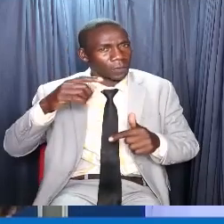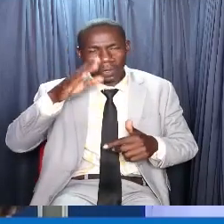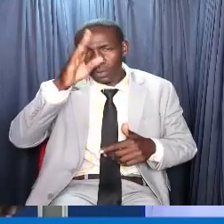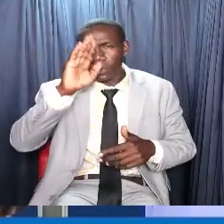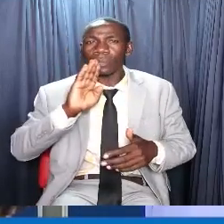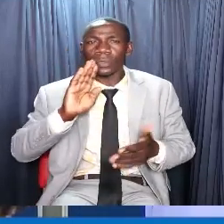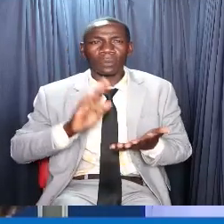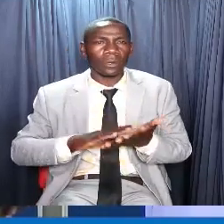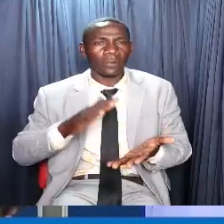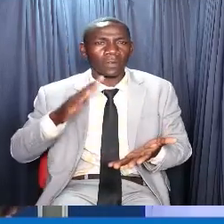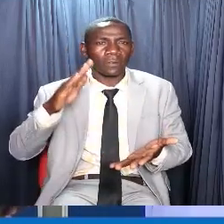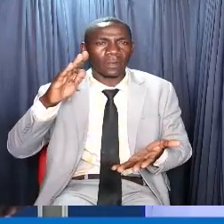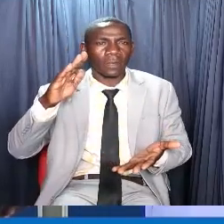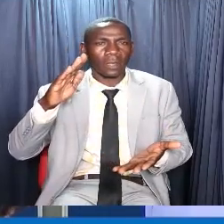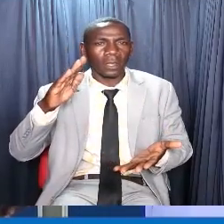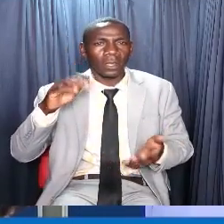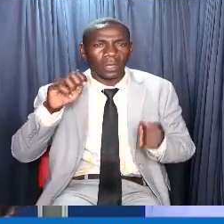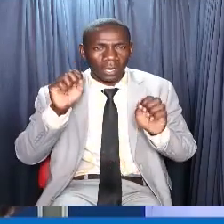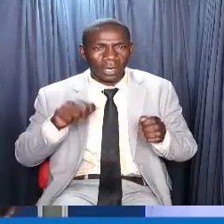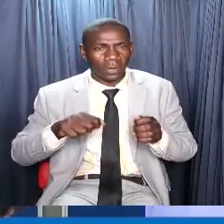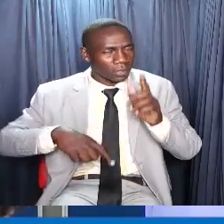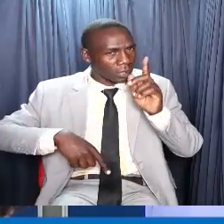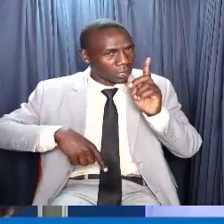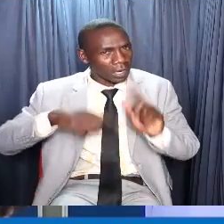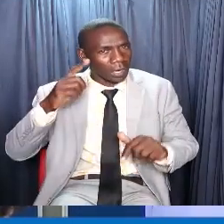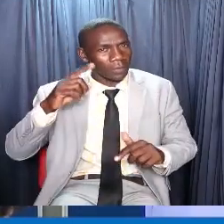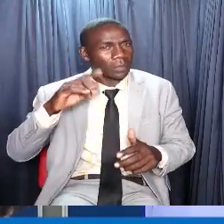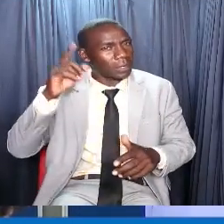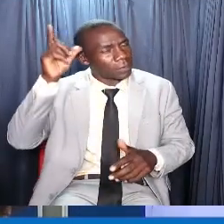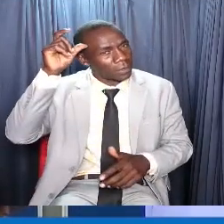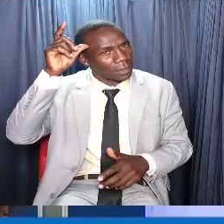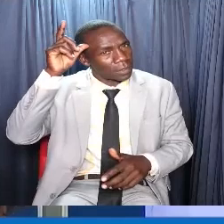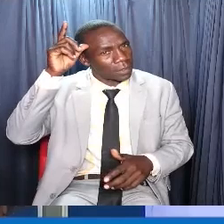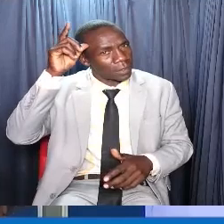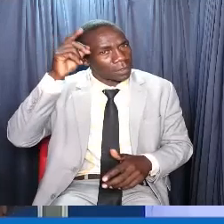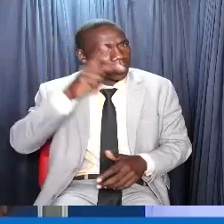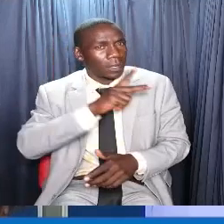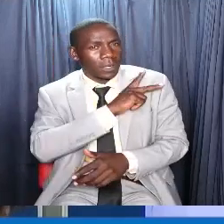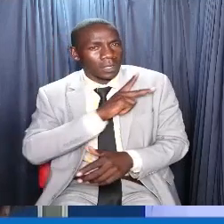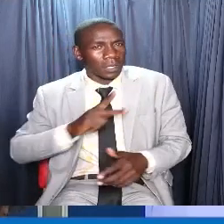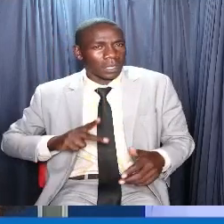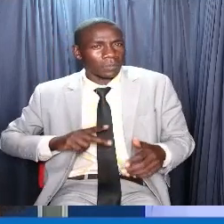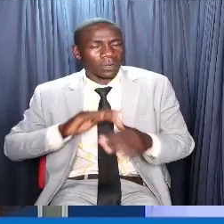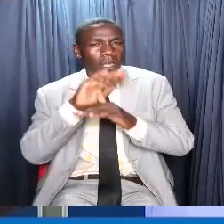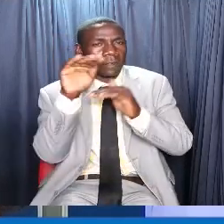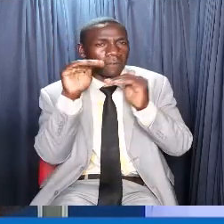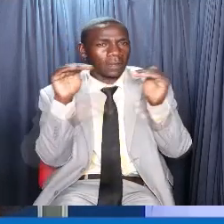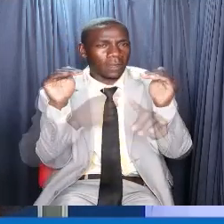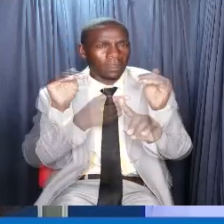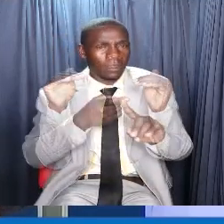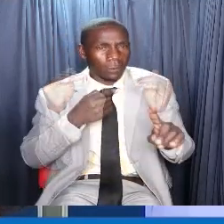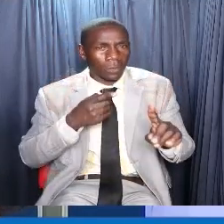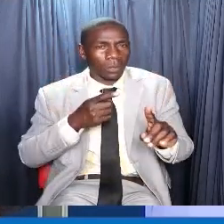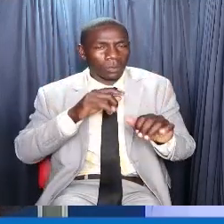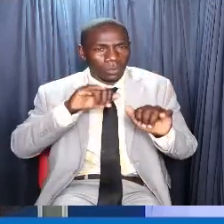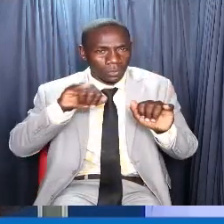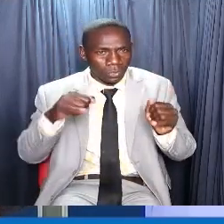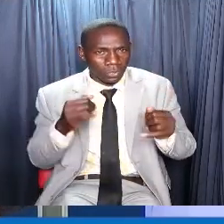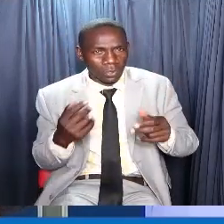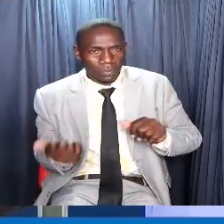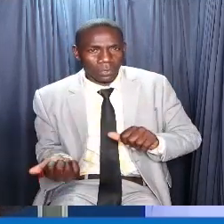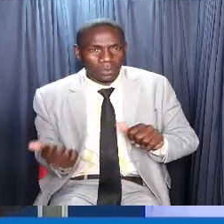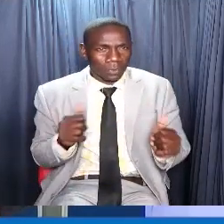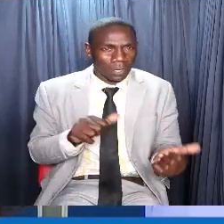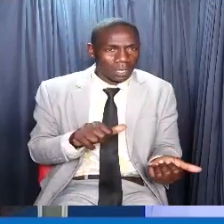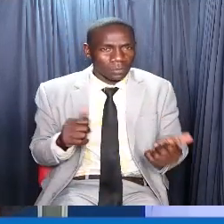you succeed, God will be glorified. Sasa huwezi kumshinda. Now you can't overcome him. Ufalme wa mbinguni, the kingdom of heaven, tangu John from the days